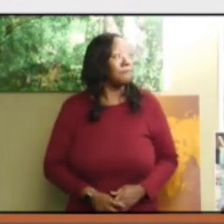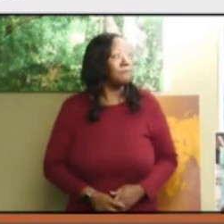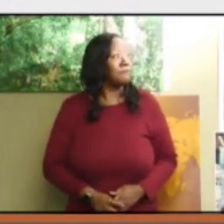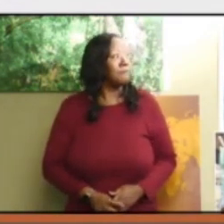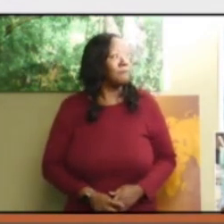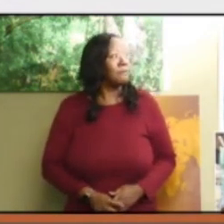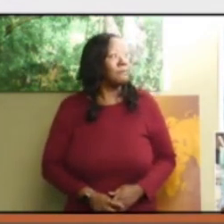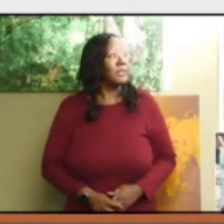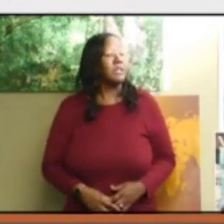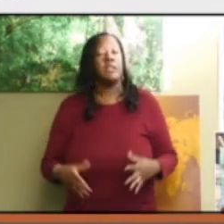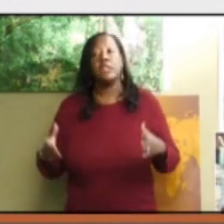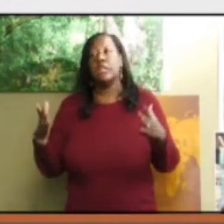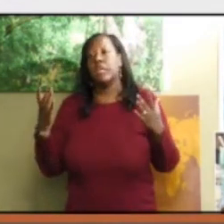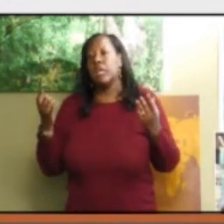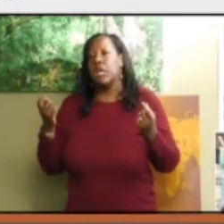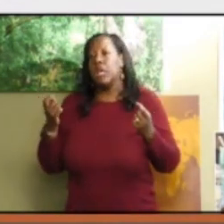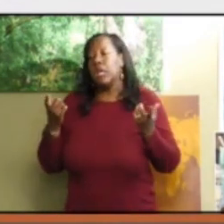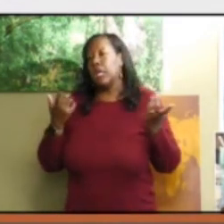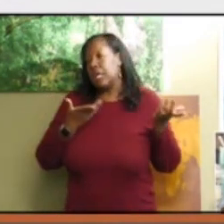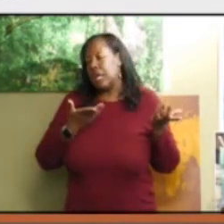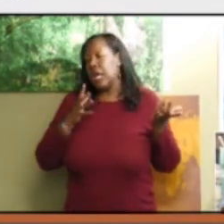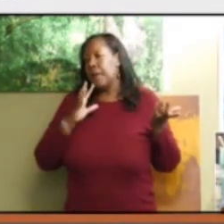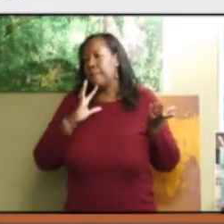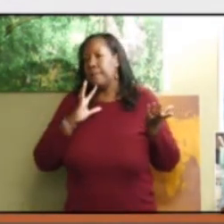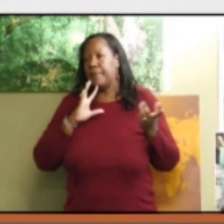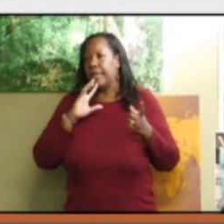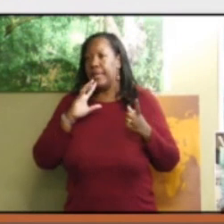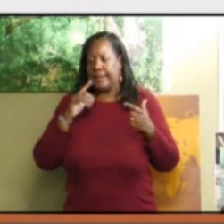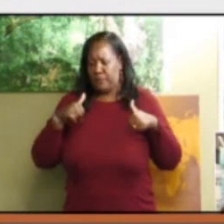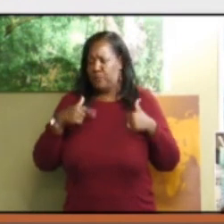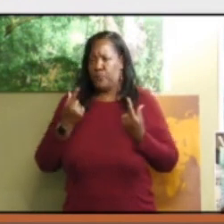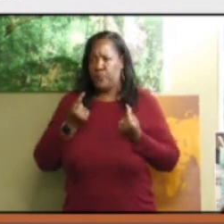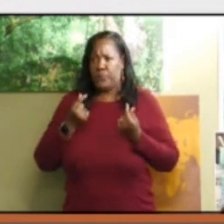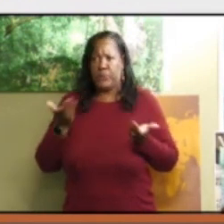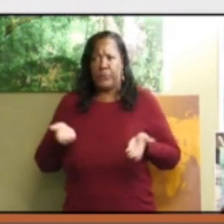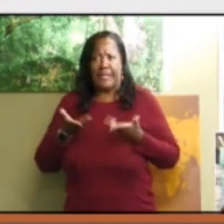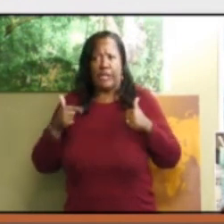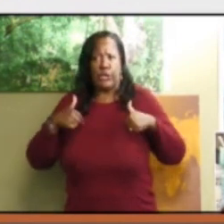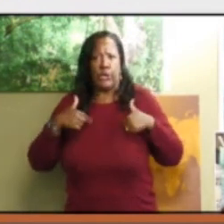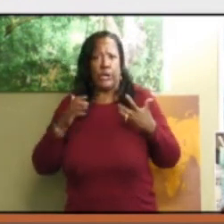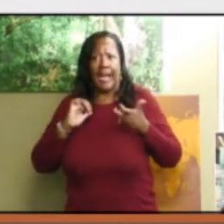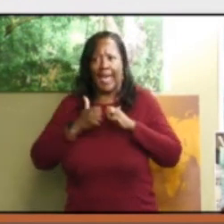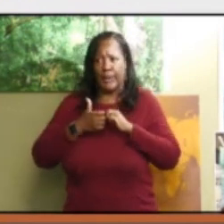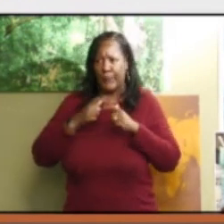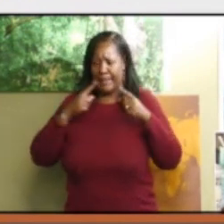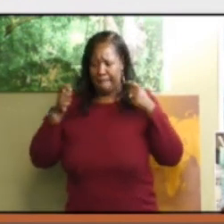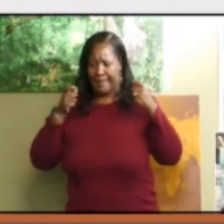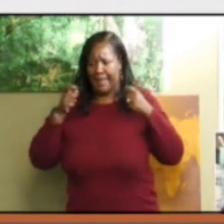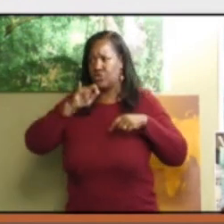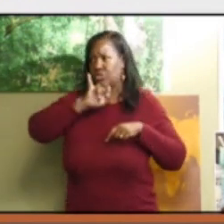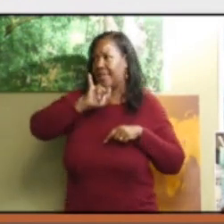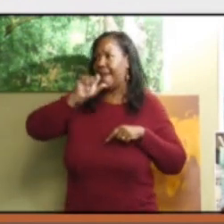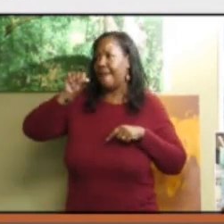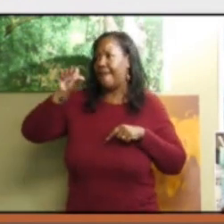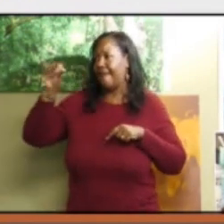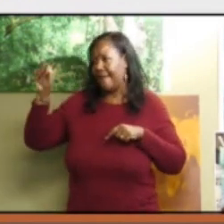And a little bit about what we do here to manage those IAAs.